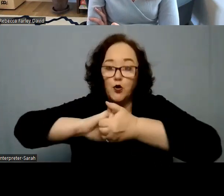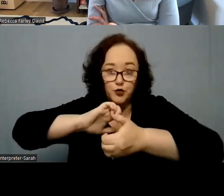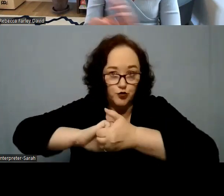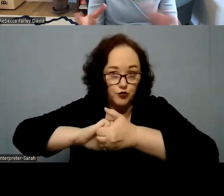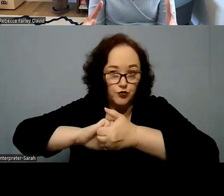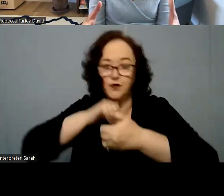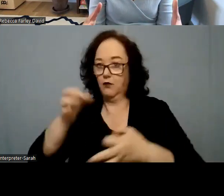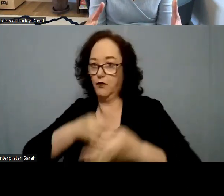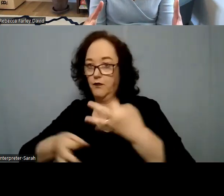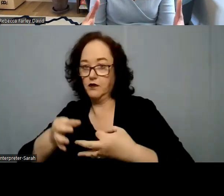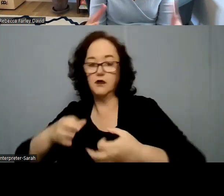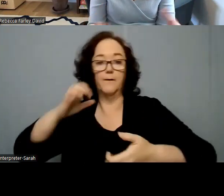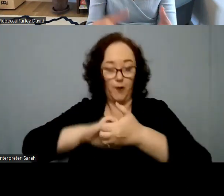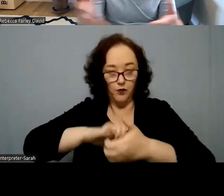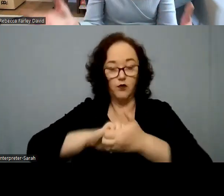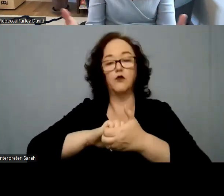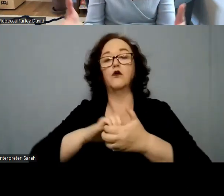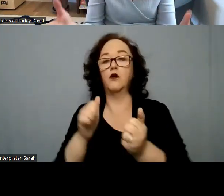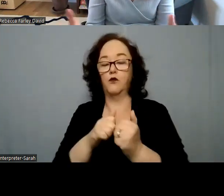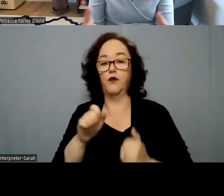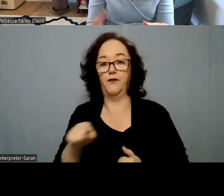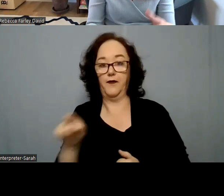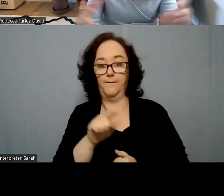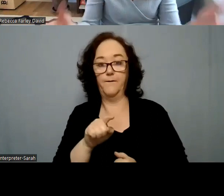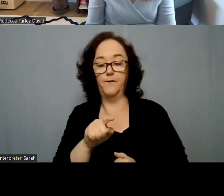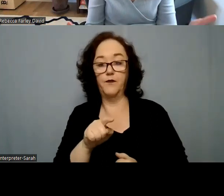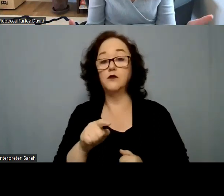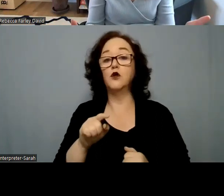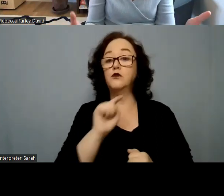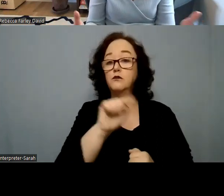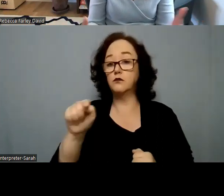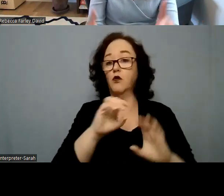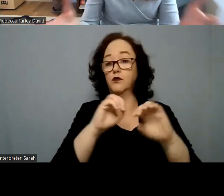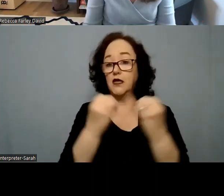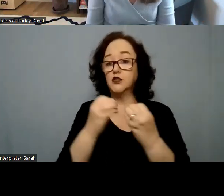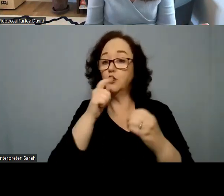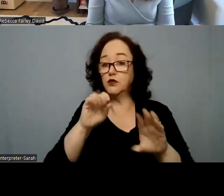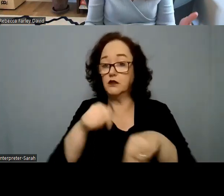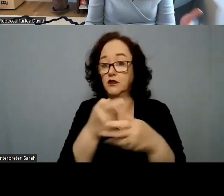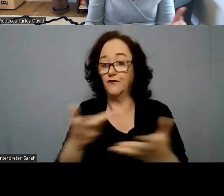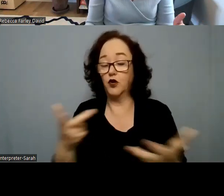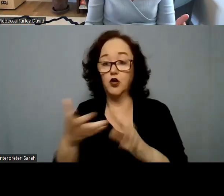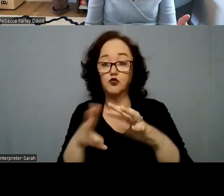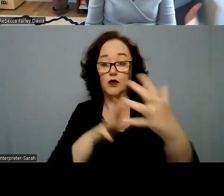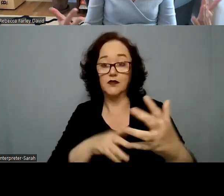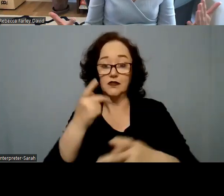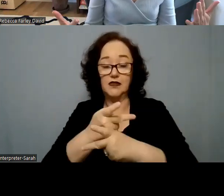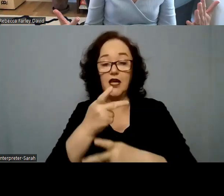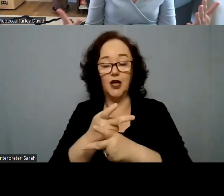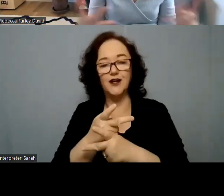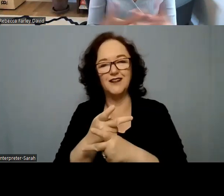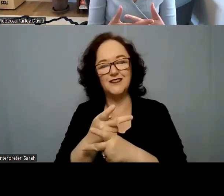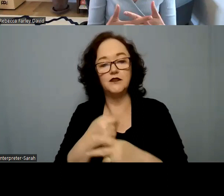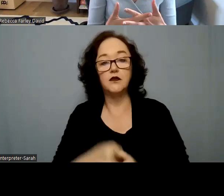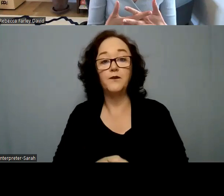to essentially have those organizations deliver crisis care, kind of on the CCBHC's behalf. And then there's a